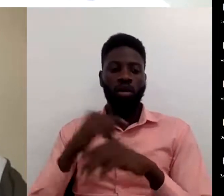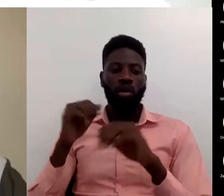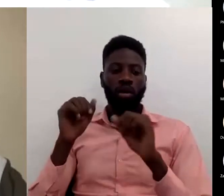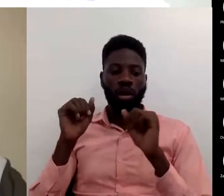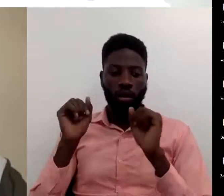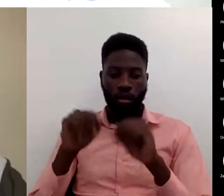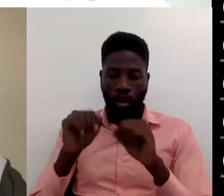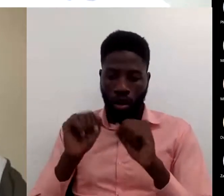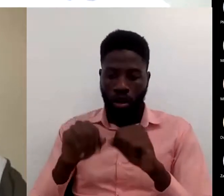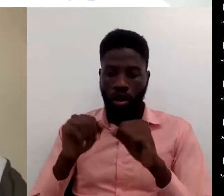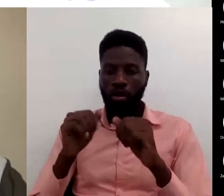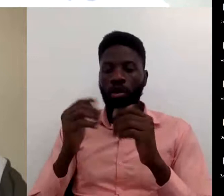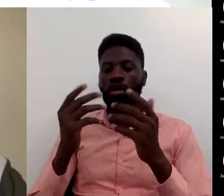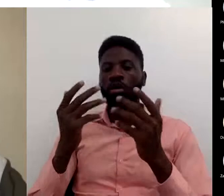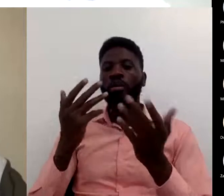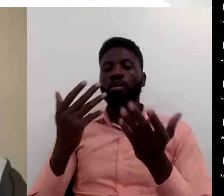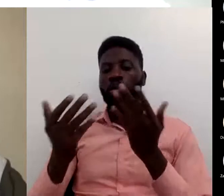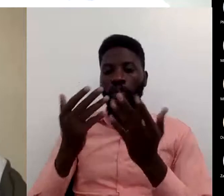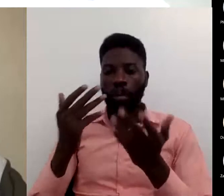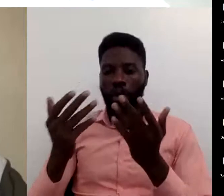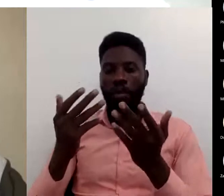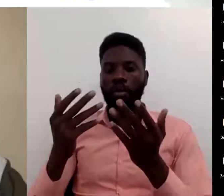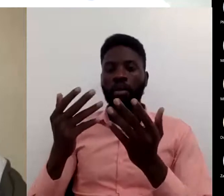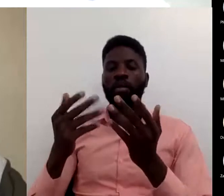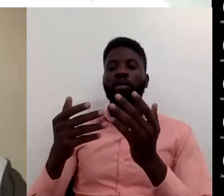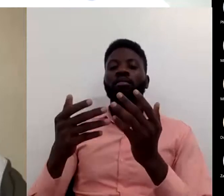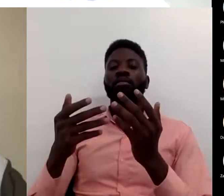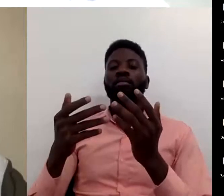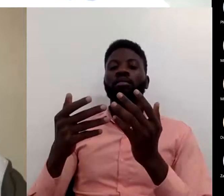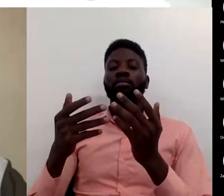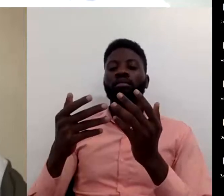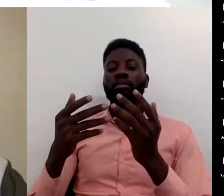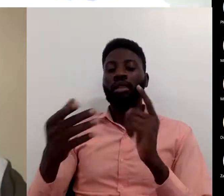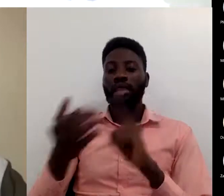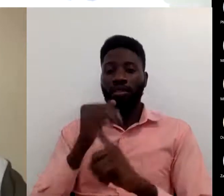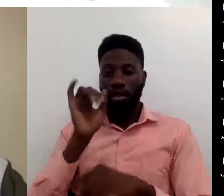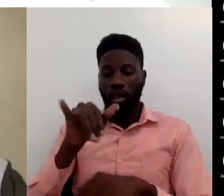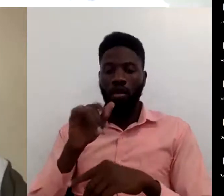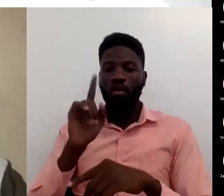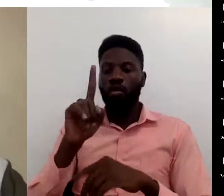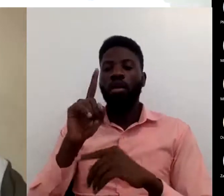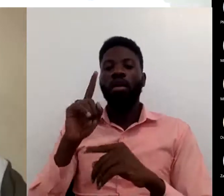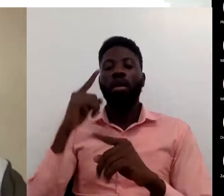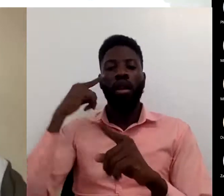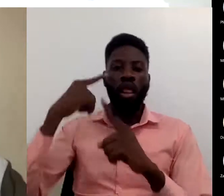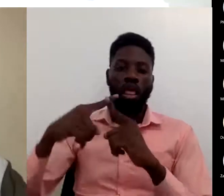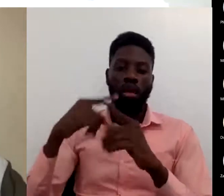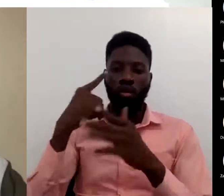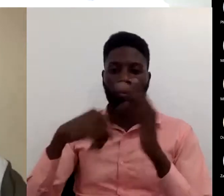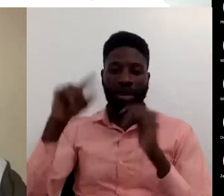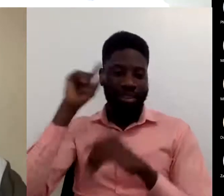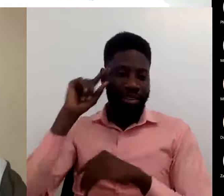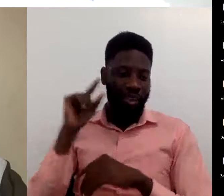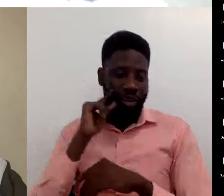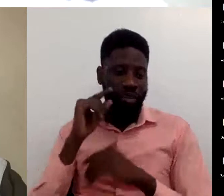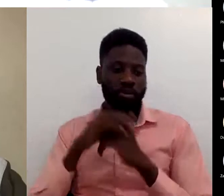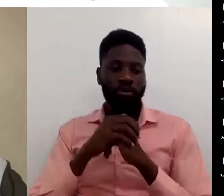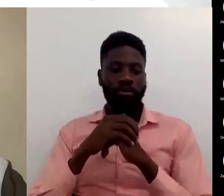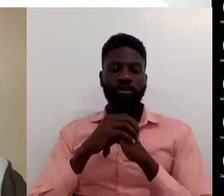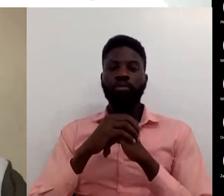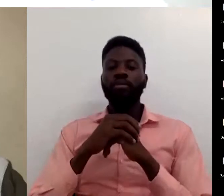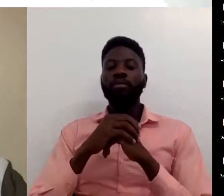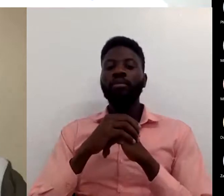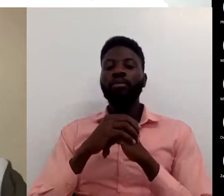have targets that help us meet that. And one of those targets is on gender, and bringing in about 30%